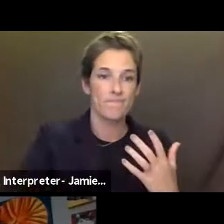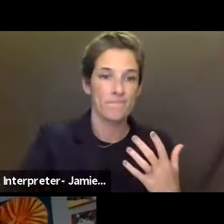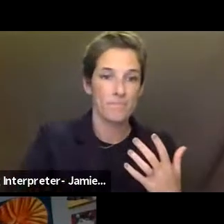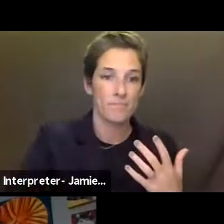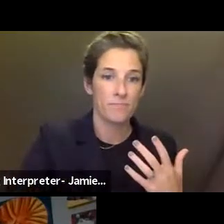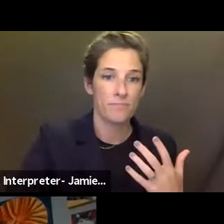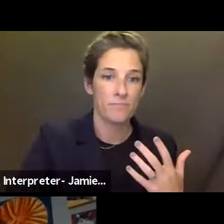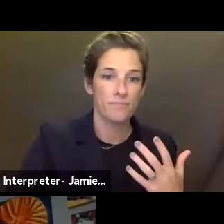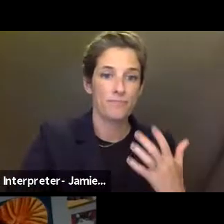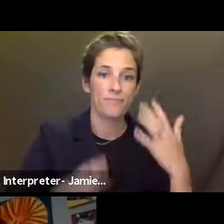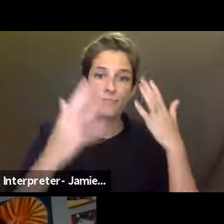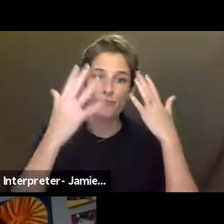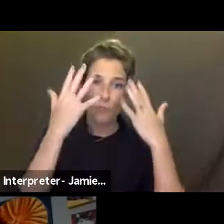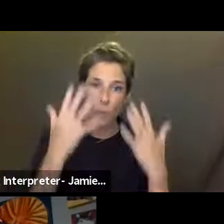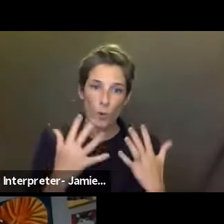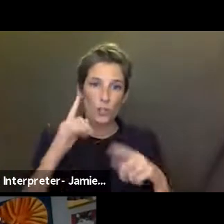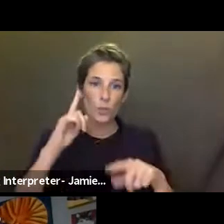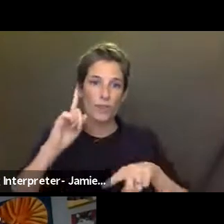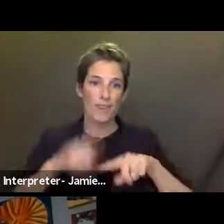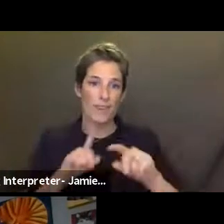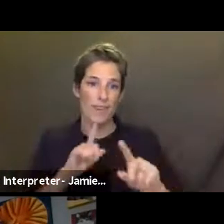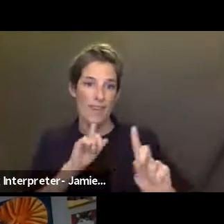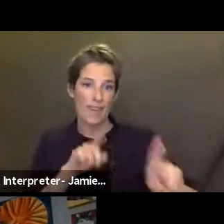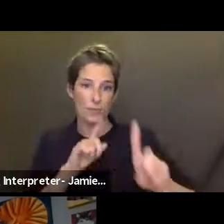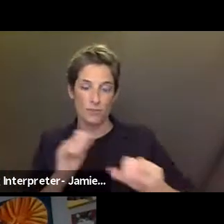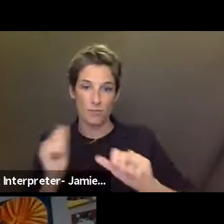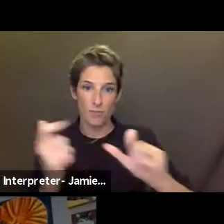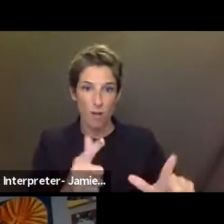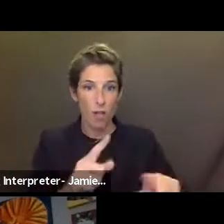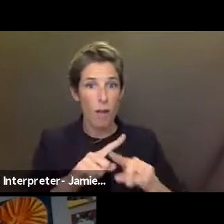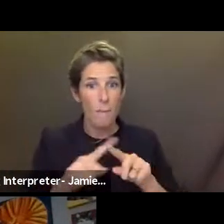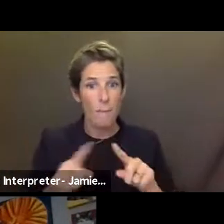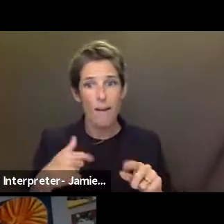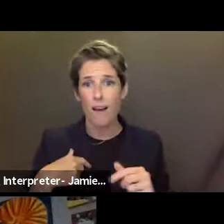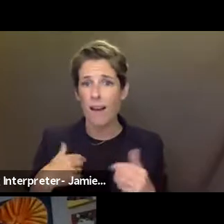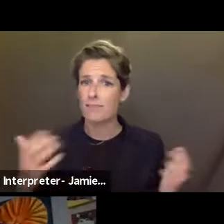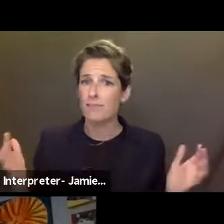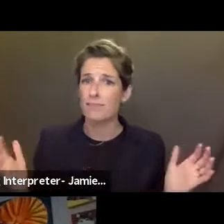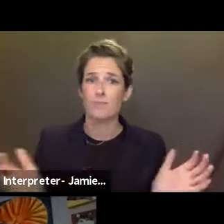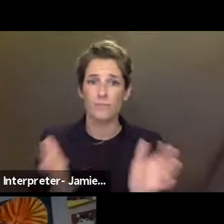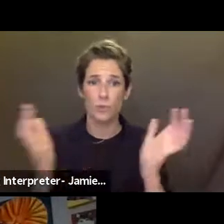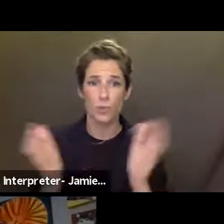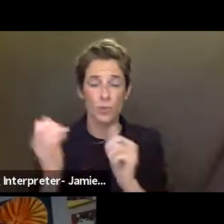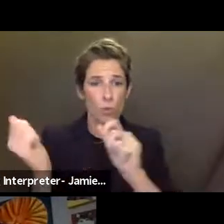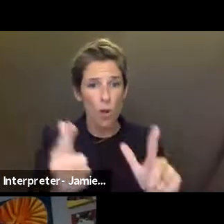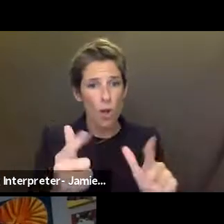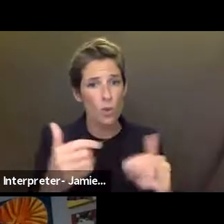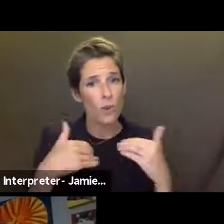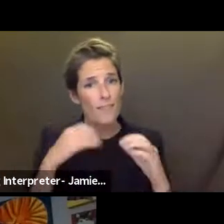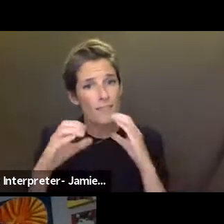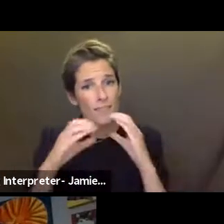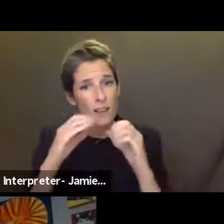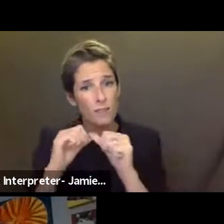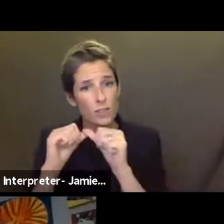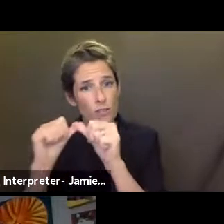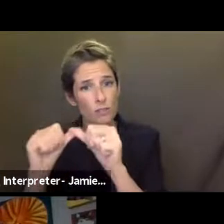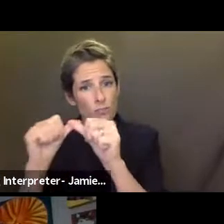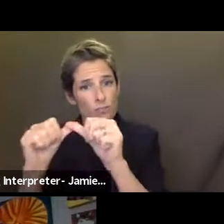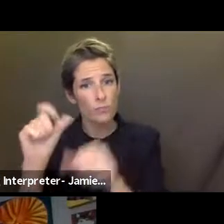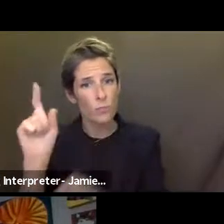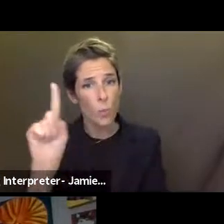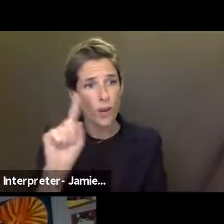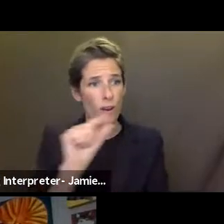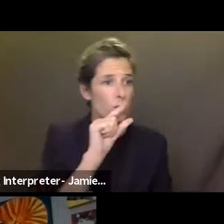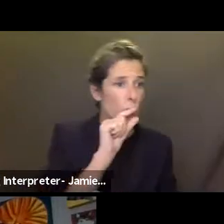encourage everyone who's watching, please continue this conversation on Twitter, on Facebook. Please feel free to